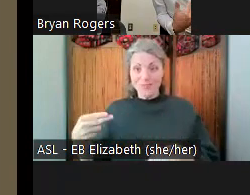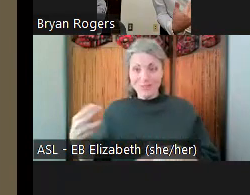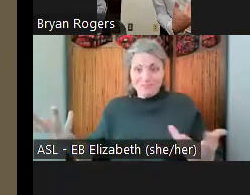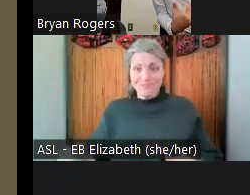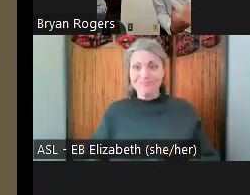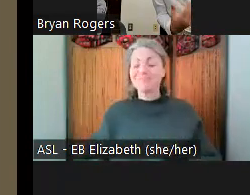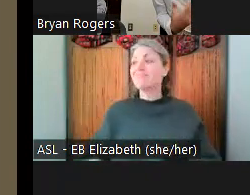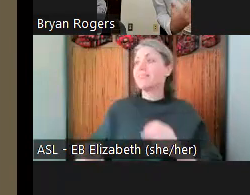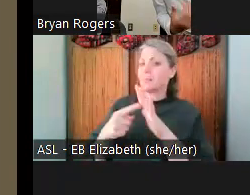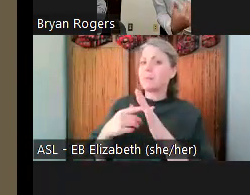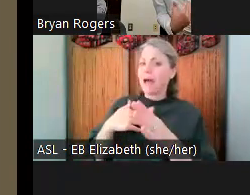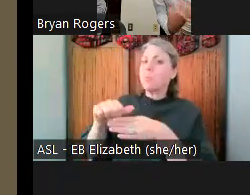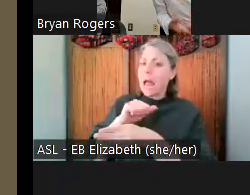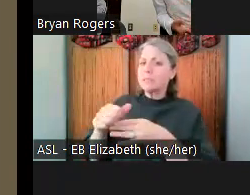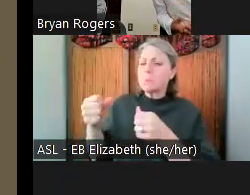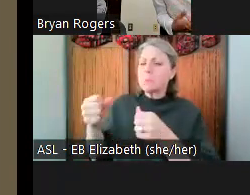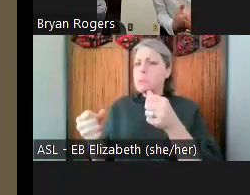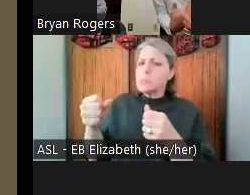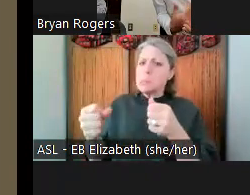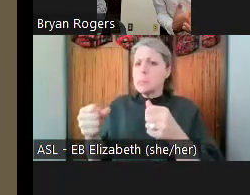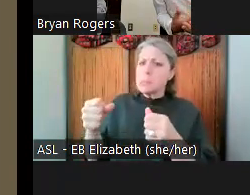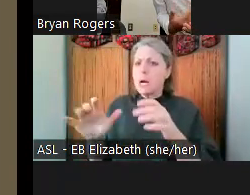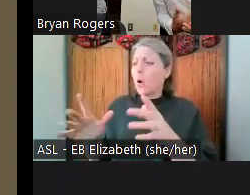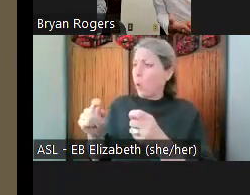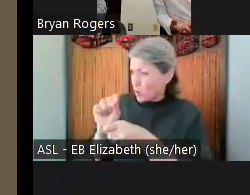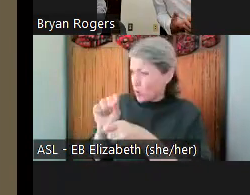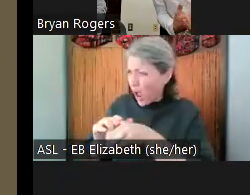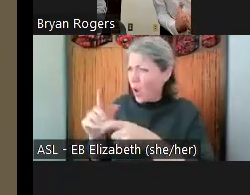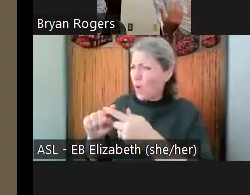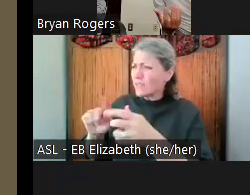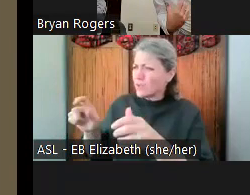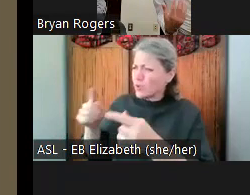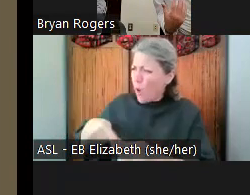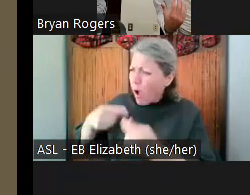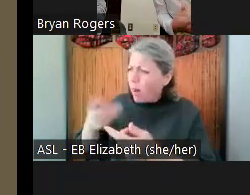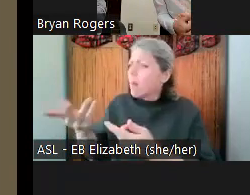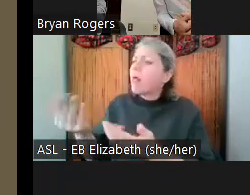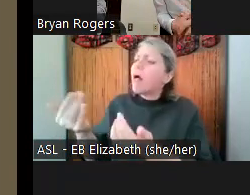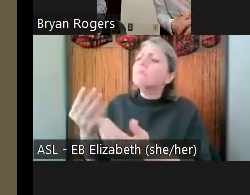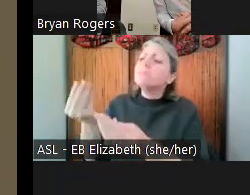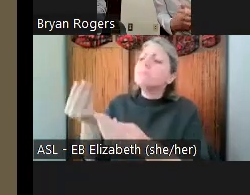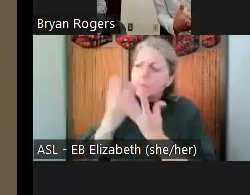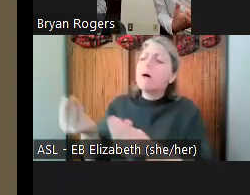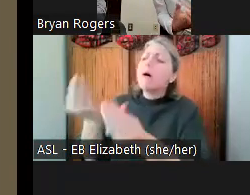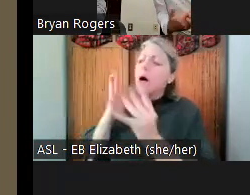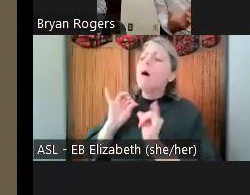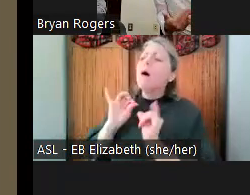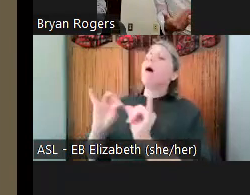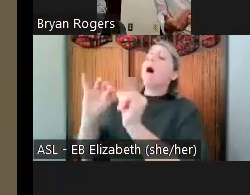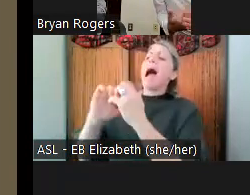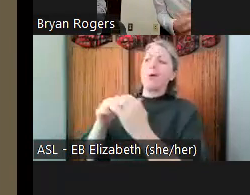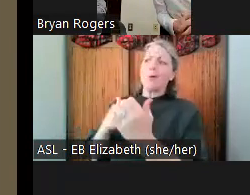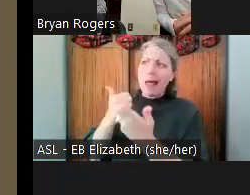they have a little bit of practice and we get to know, okay, well, what were you working on? What was giving you trouble? and it gives us kind of some insight to, okay, how can we